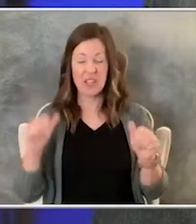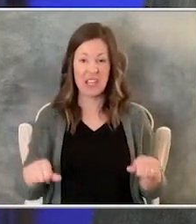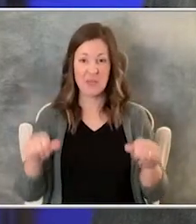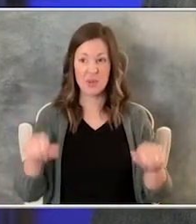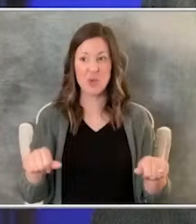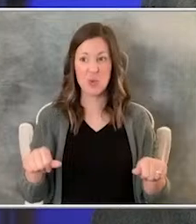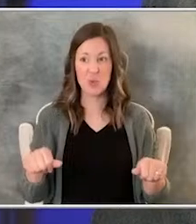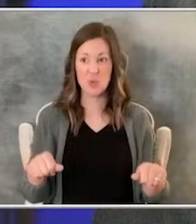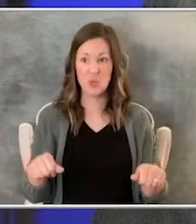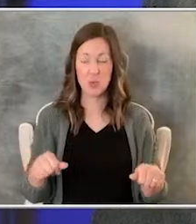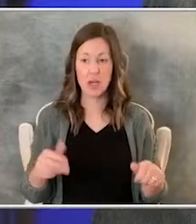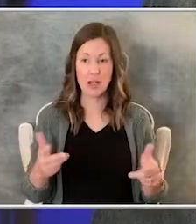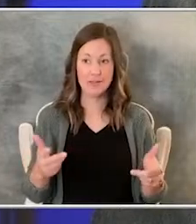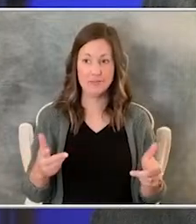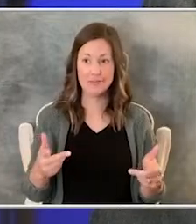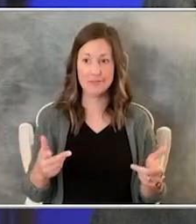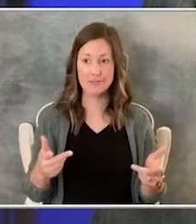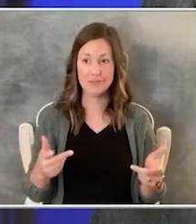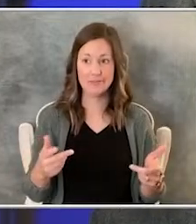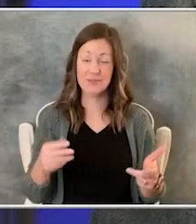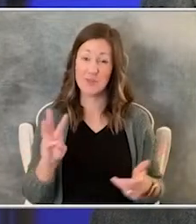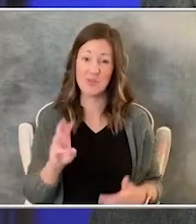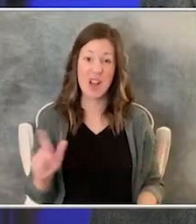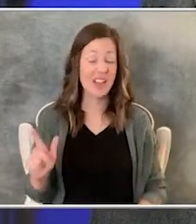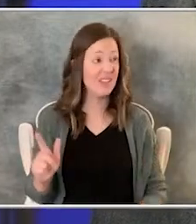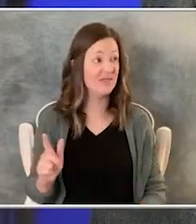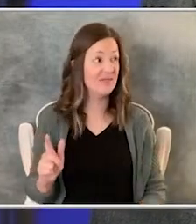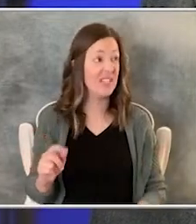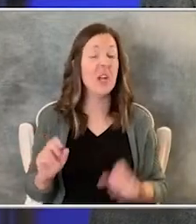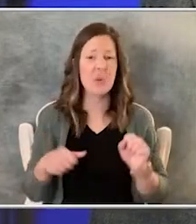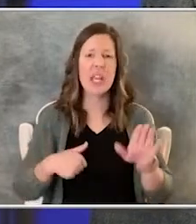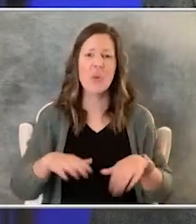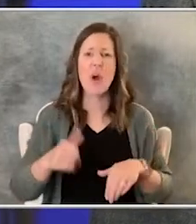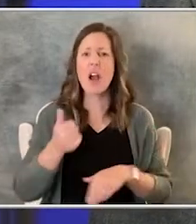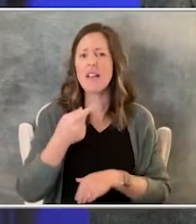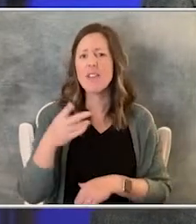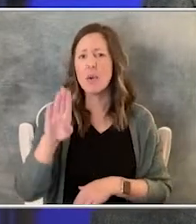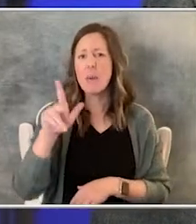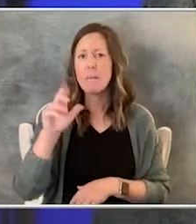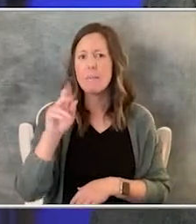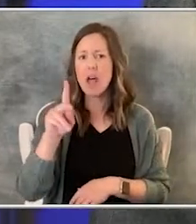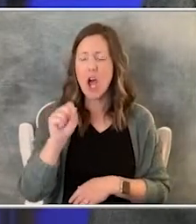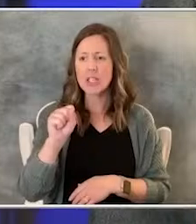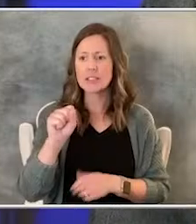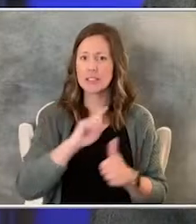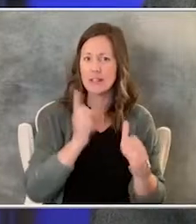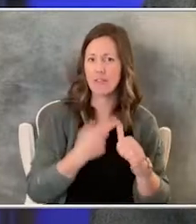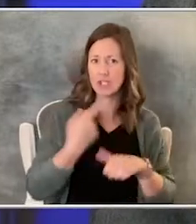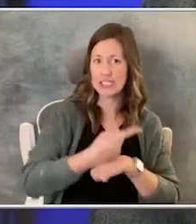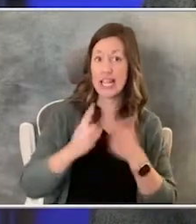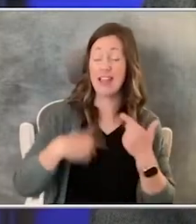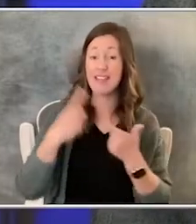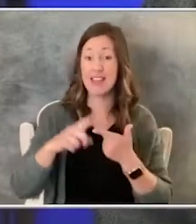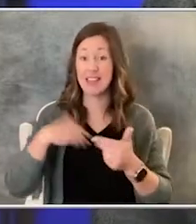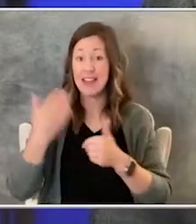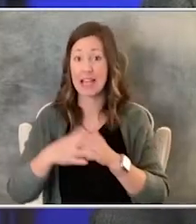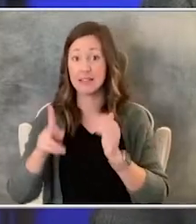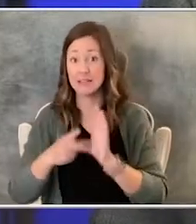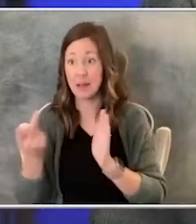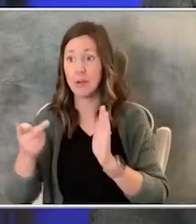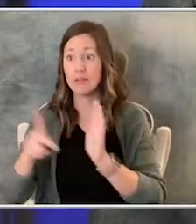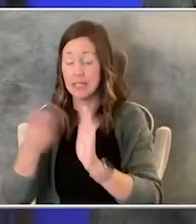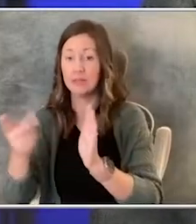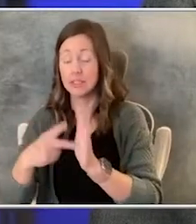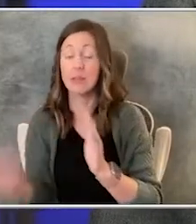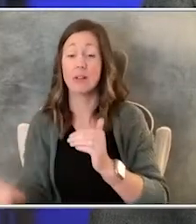so great. When Dr. Kennedy came in, we were so happy to see him, and I said, "Oh, how are you doing?" He said, "I was up spatuling." You were